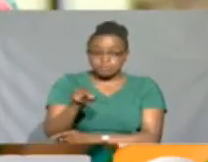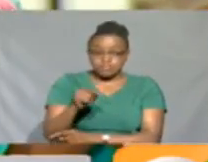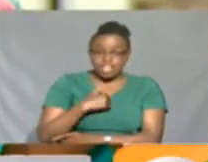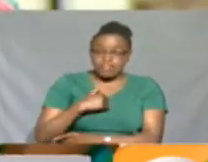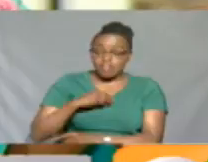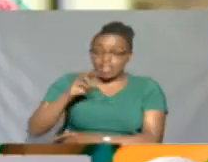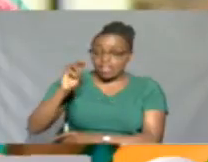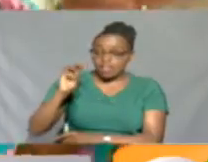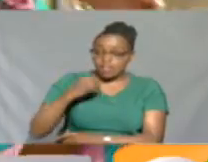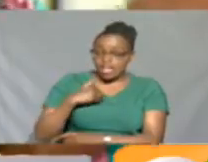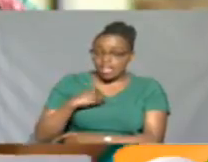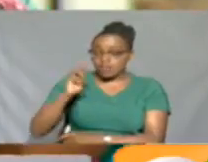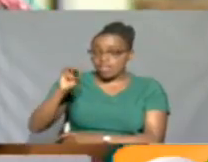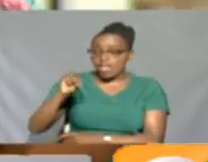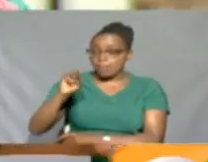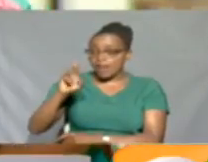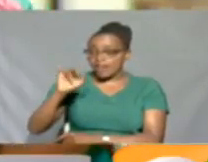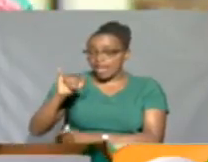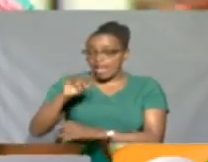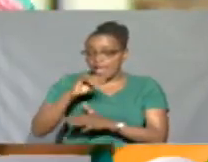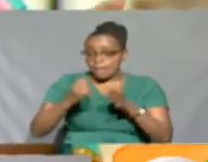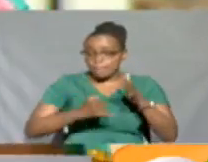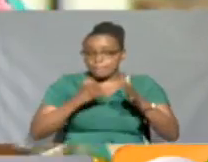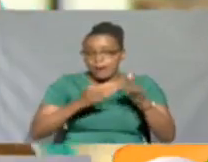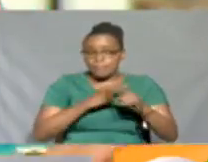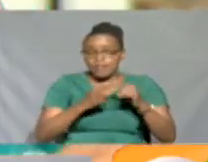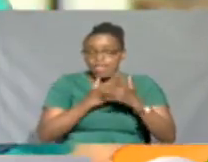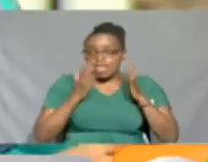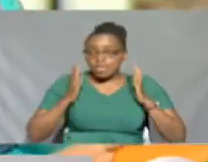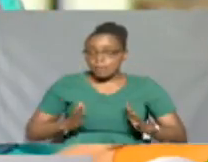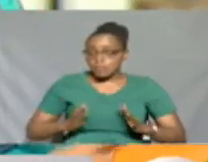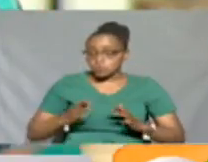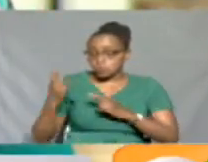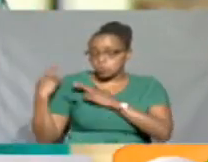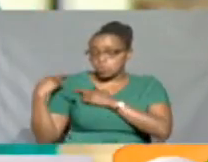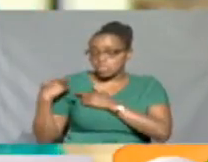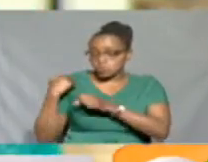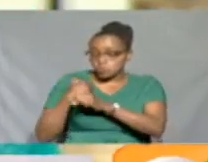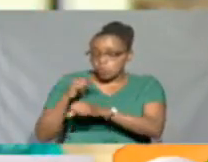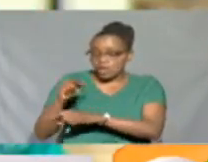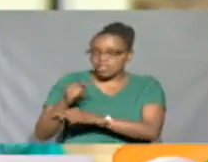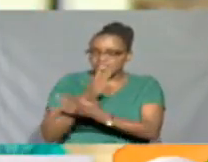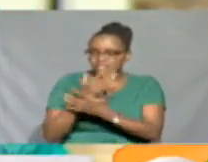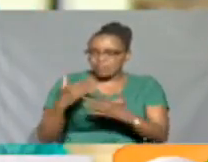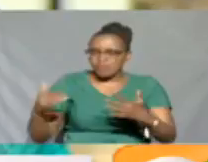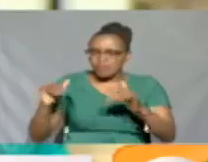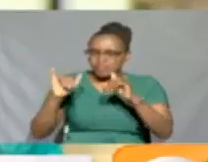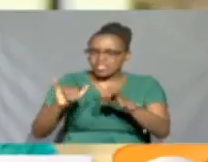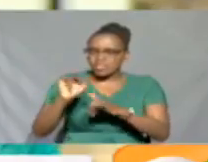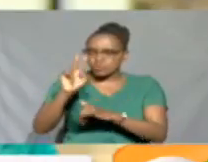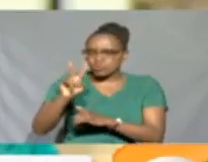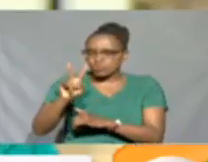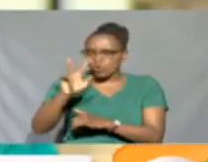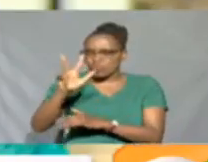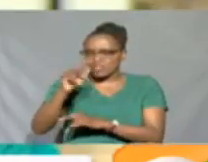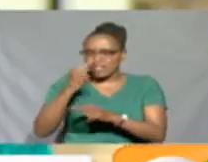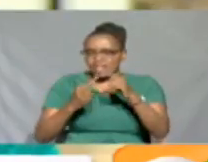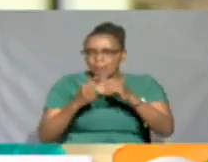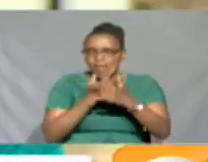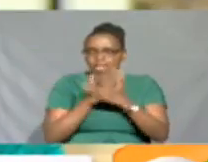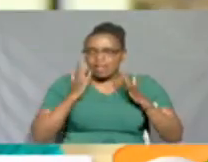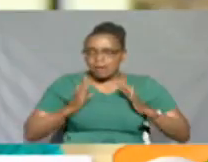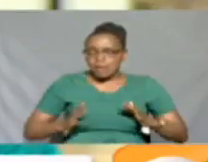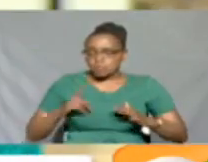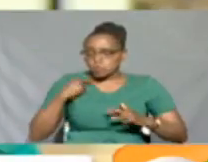an MRI machine in a specific county, and there's no one to operate it. Some of those equipments have even stayed for 2 or 3 years, and there's nobody